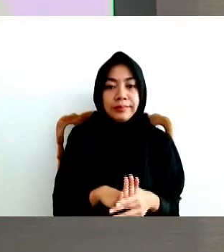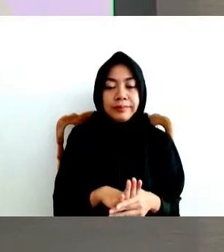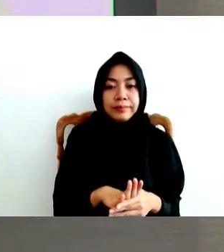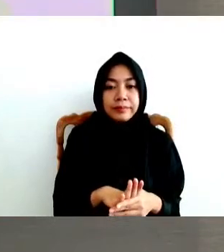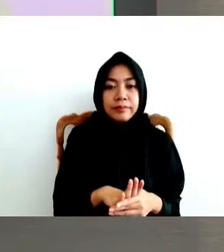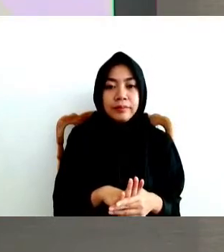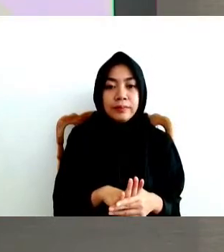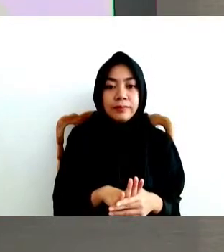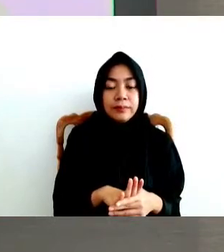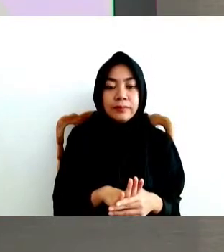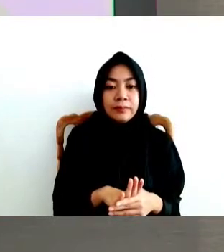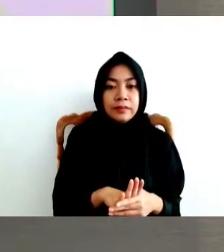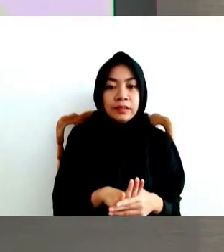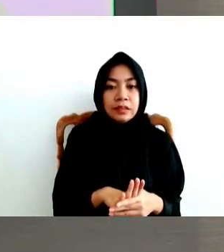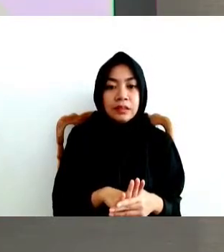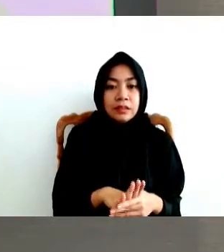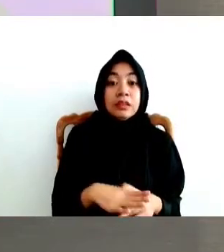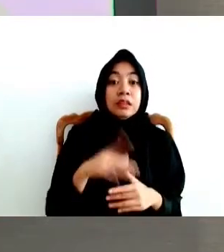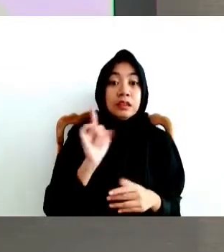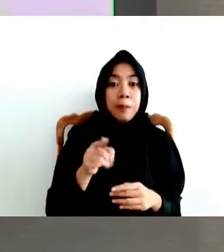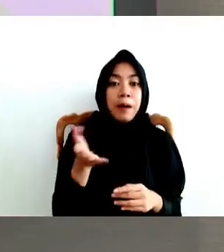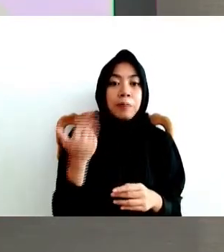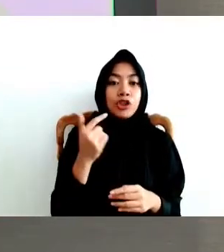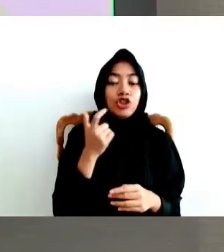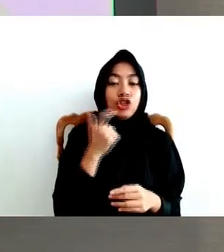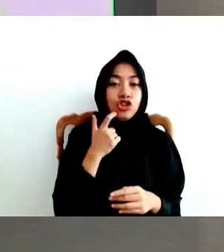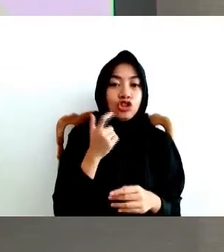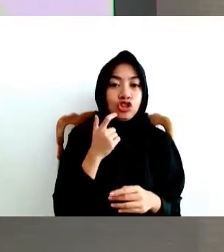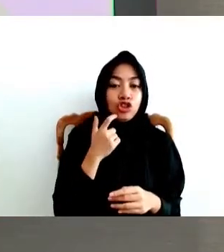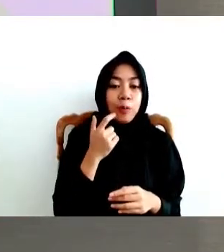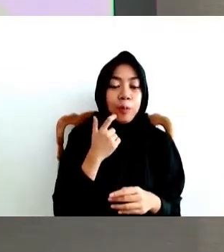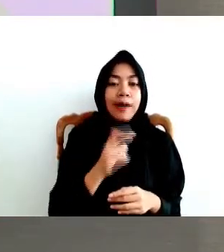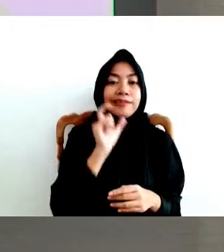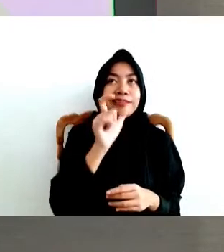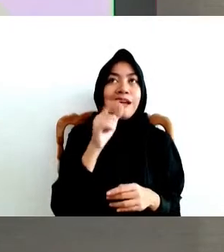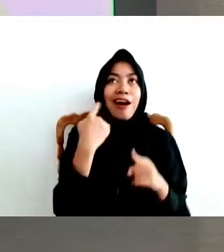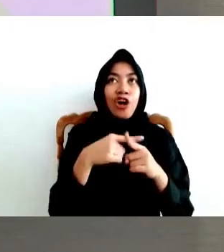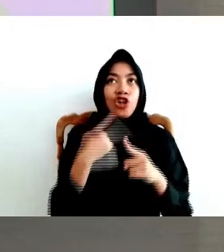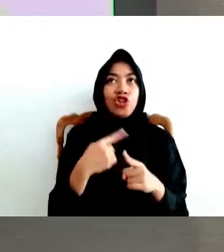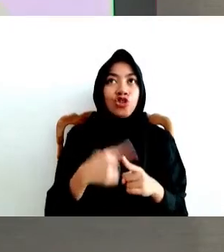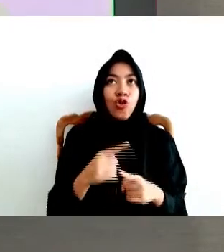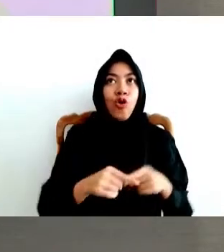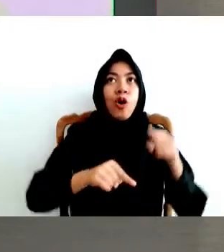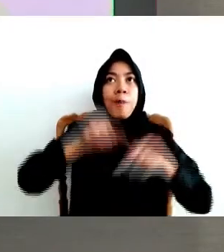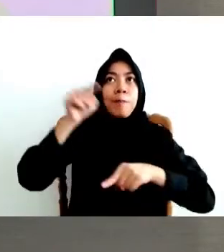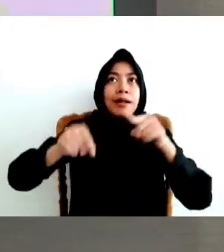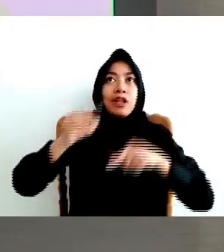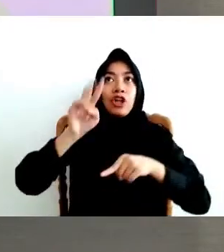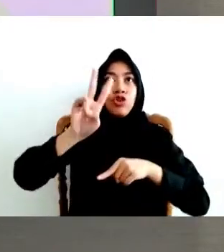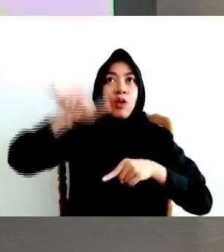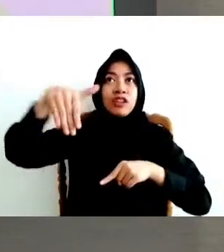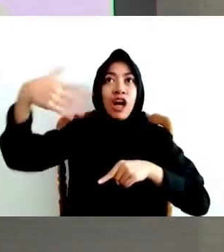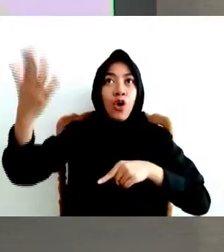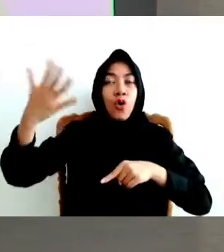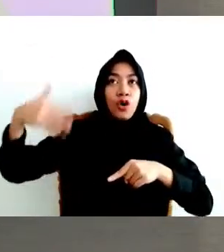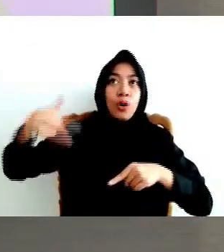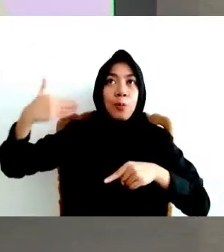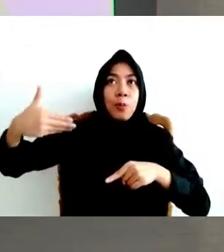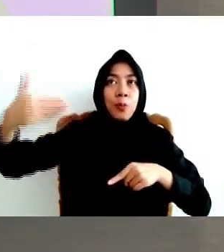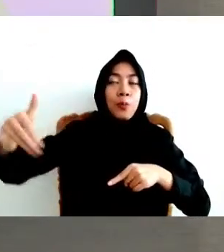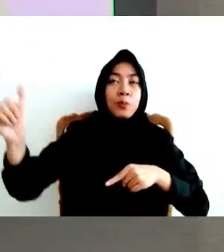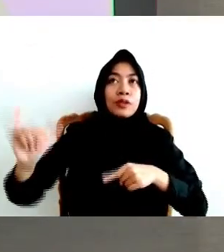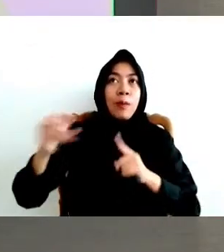we try to revise the metric measures in the last 2 years with the BPS, with the